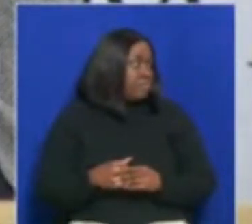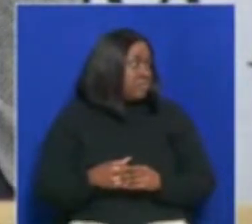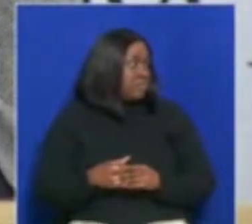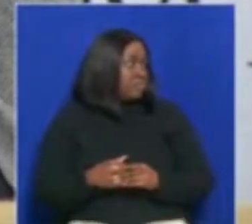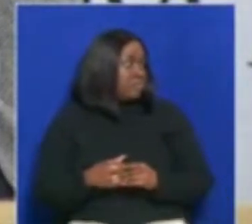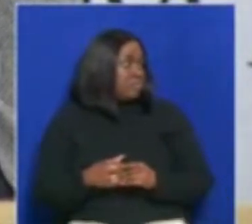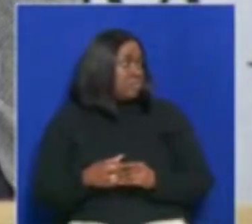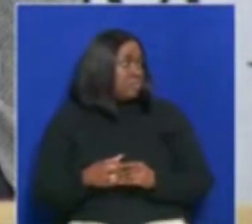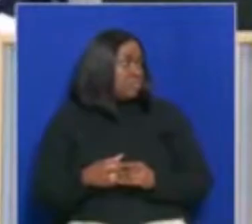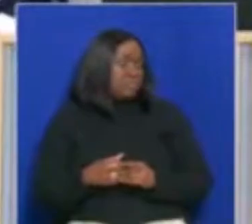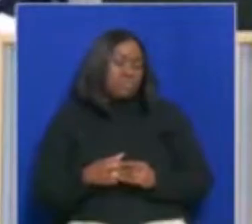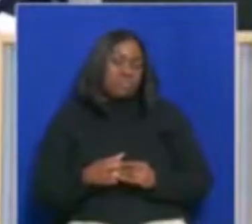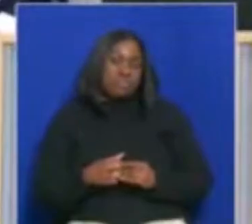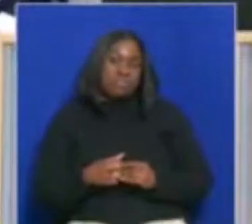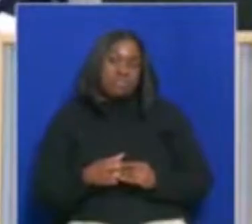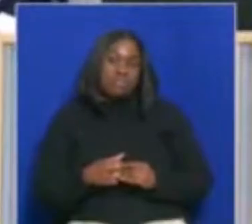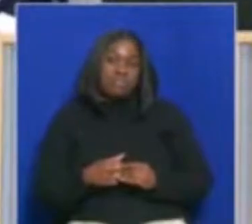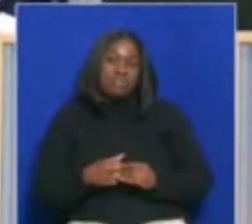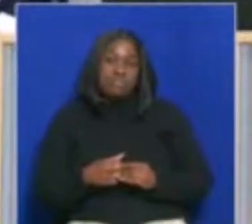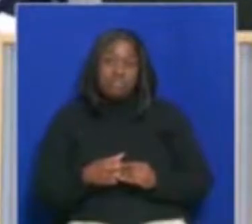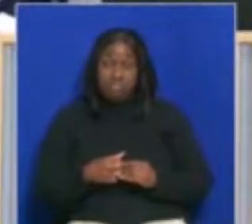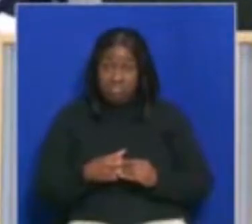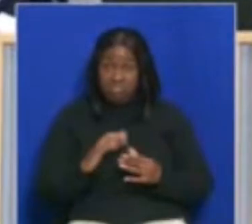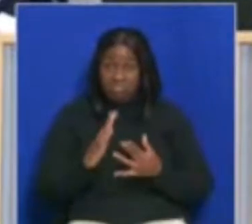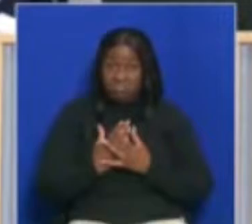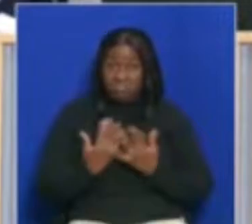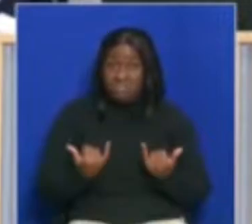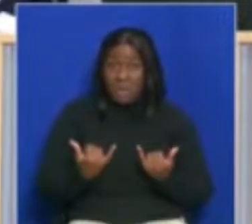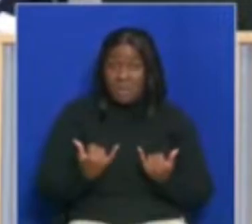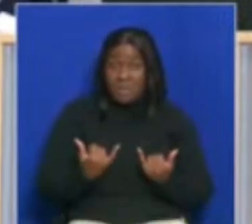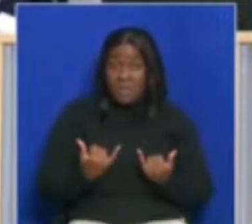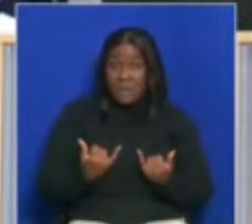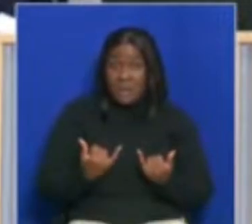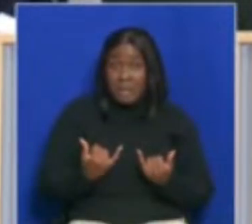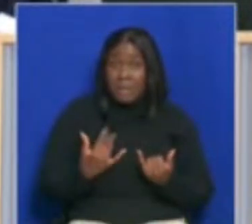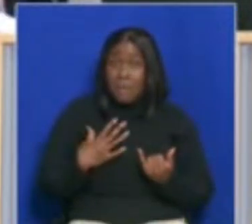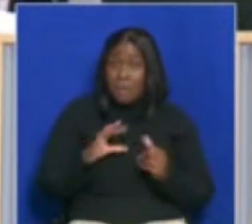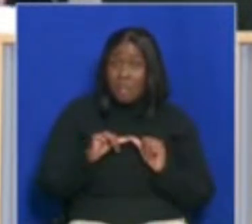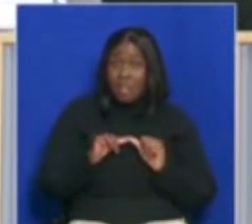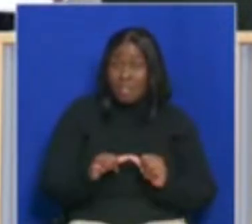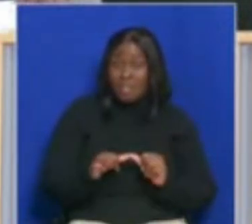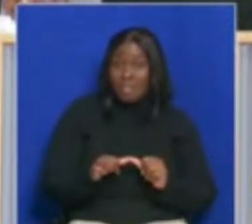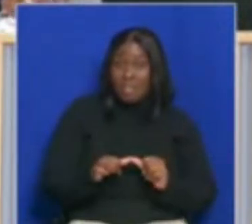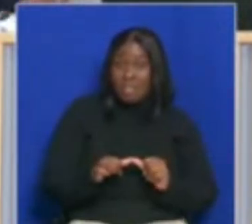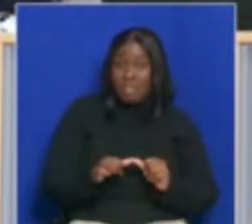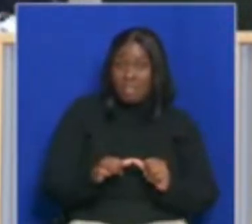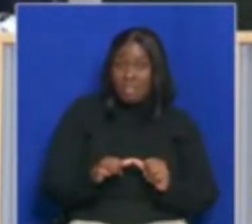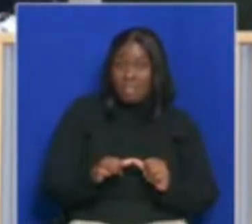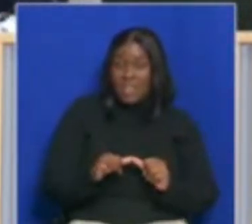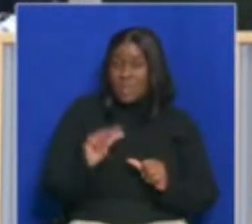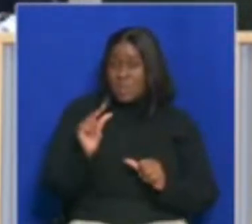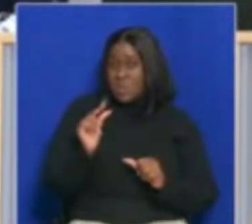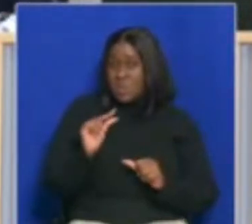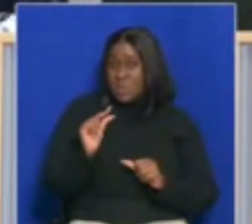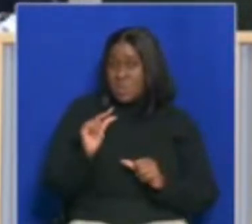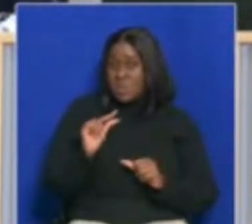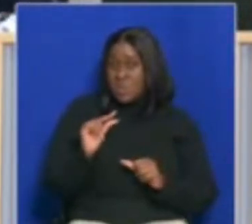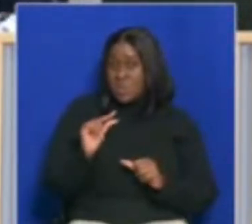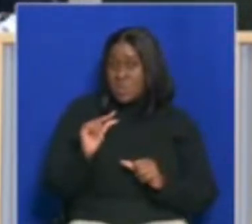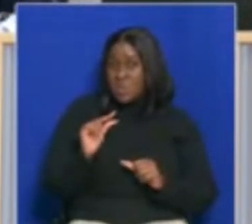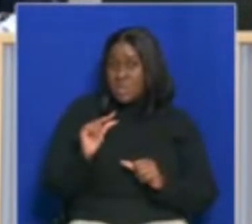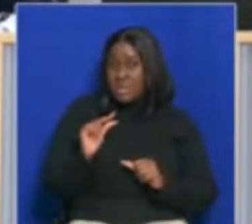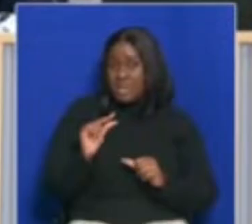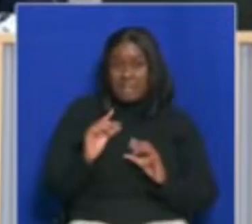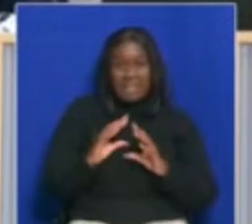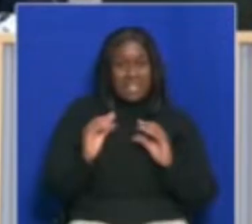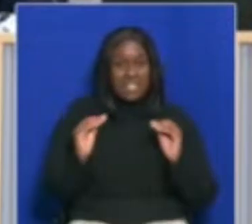Should we take the adjournment now, Mr. Shaskalson, or do you want to cover Chair, something? We're close. We are close to the end,